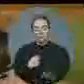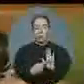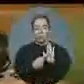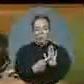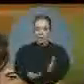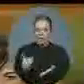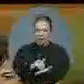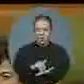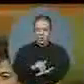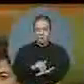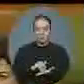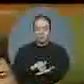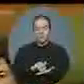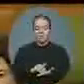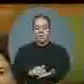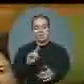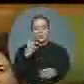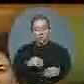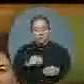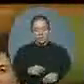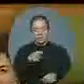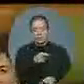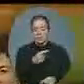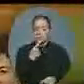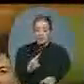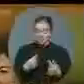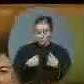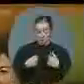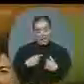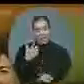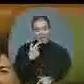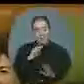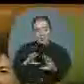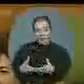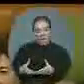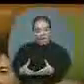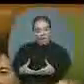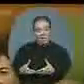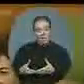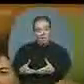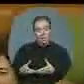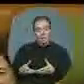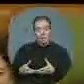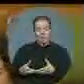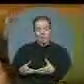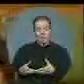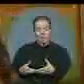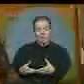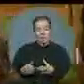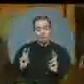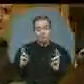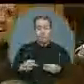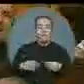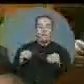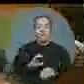He's saying, he's saying that we Liberals are sold in Canada to the Separatists and his Québécois, his